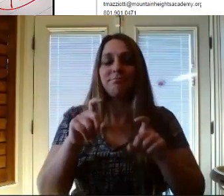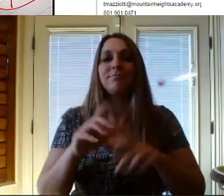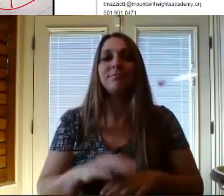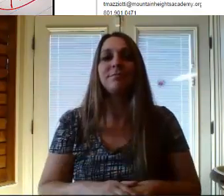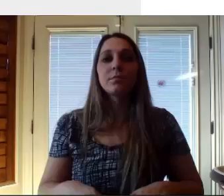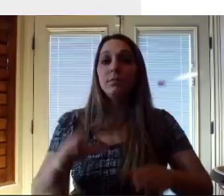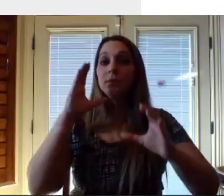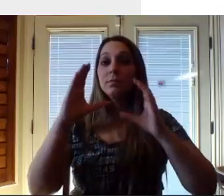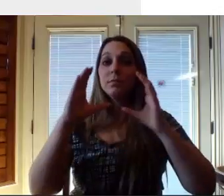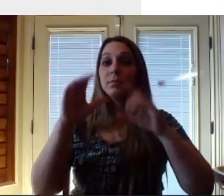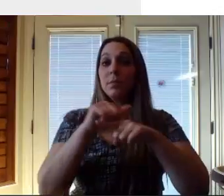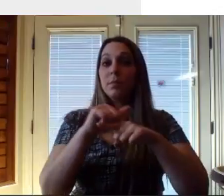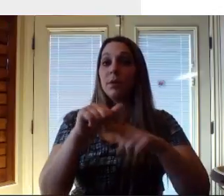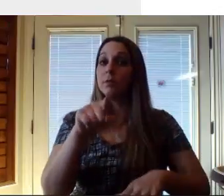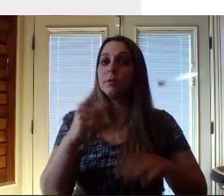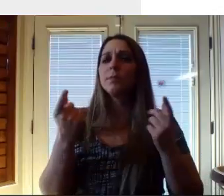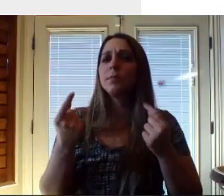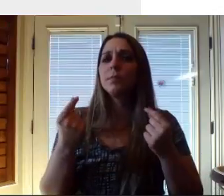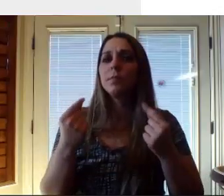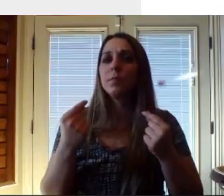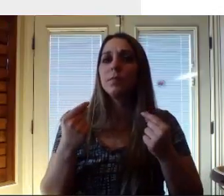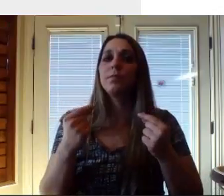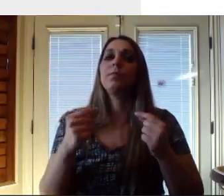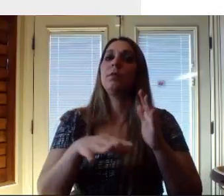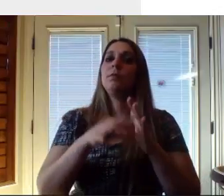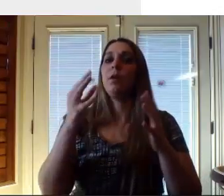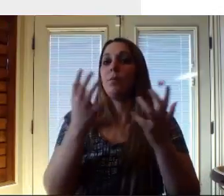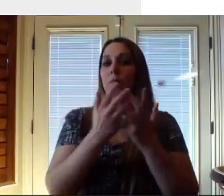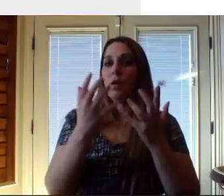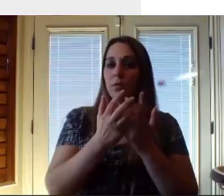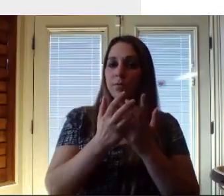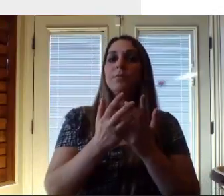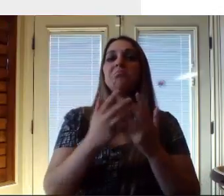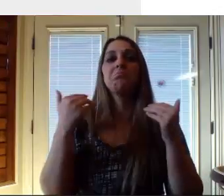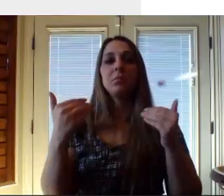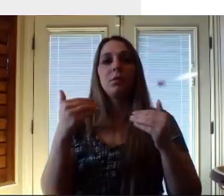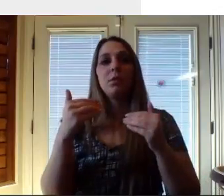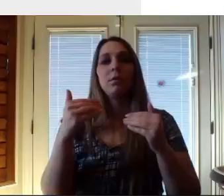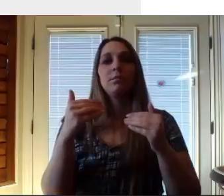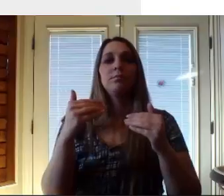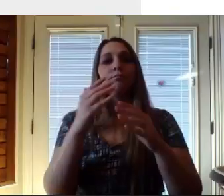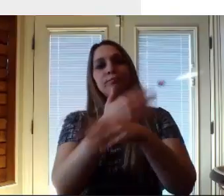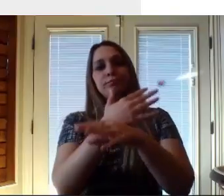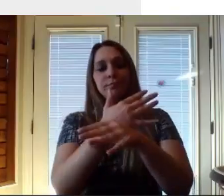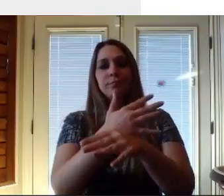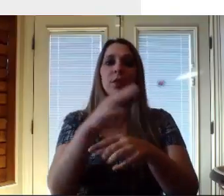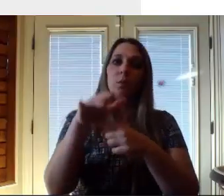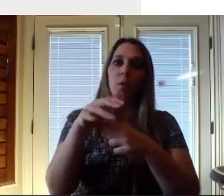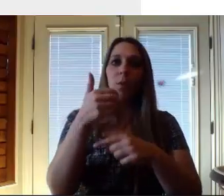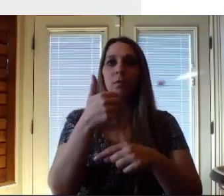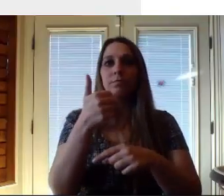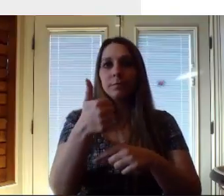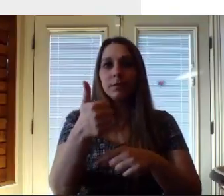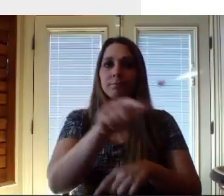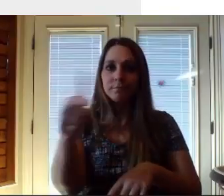reviewing everything we've learned so far and taking a quiz, a cumulative quiz on it. You will have a review